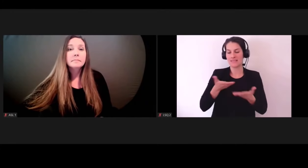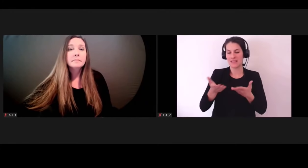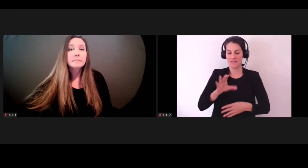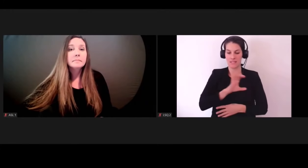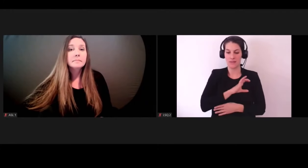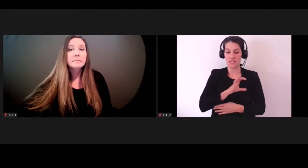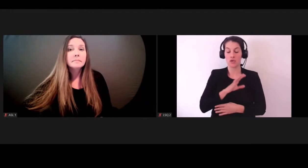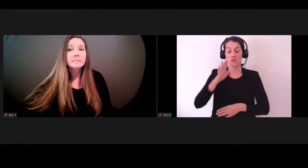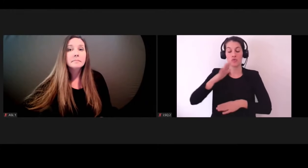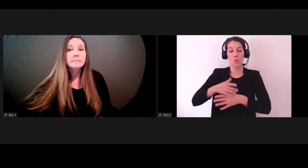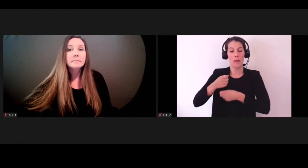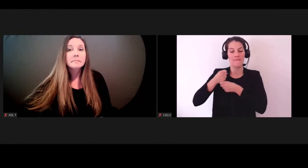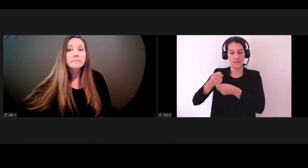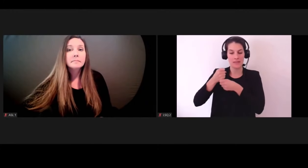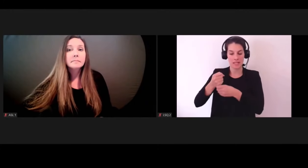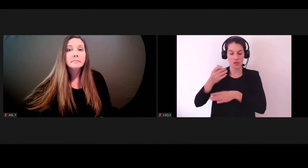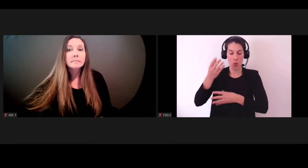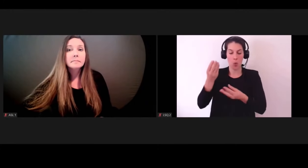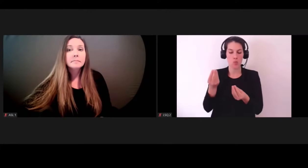à Ottawa.